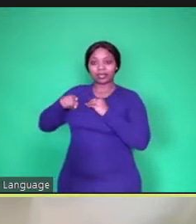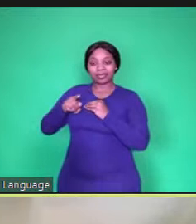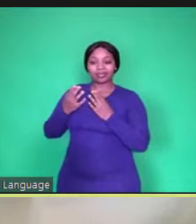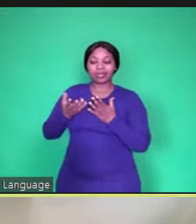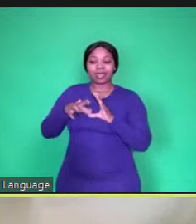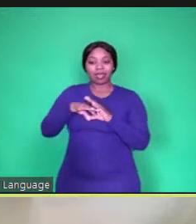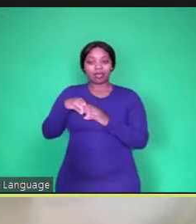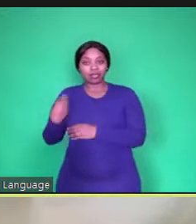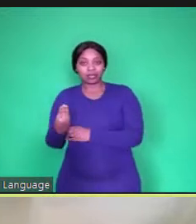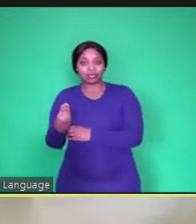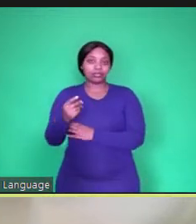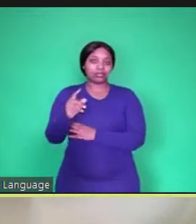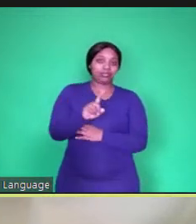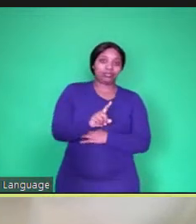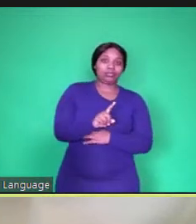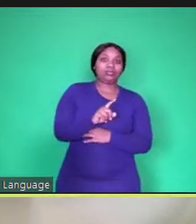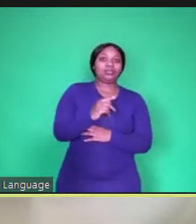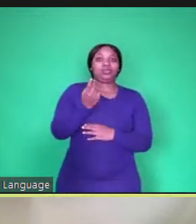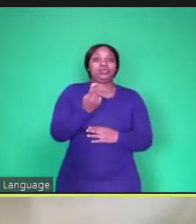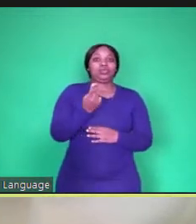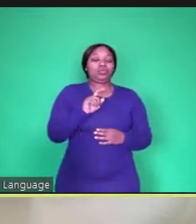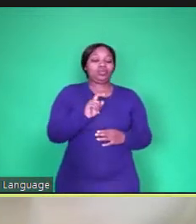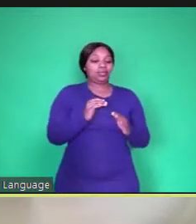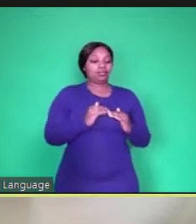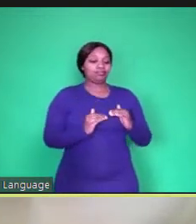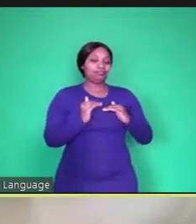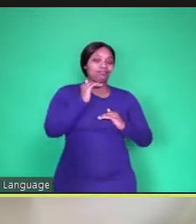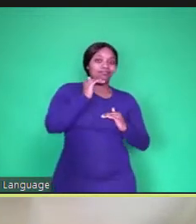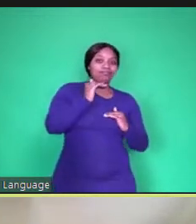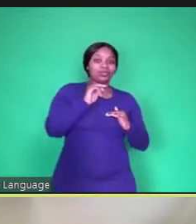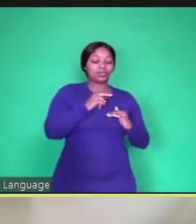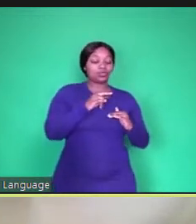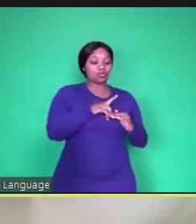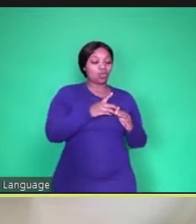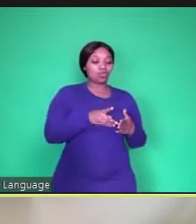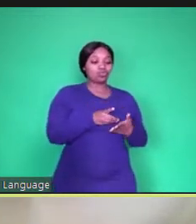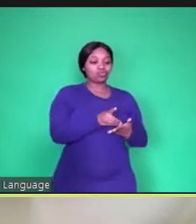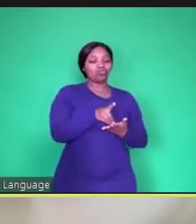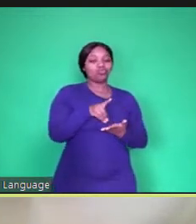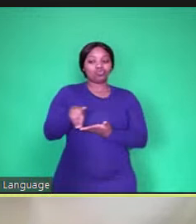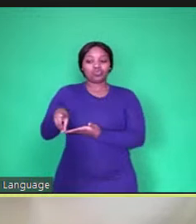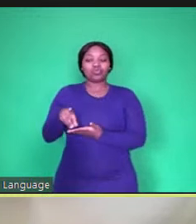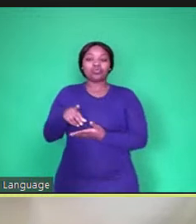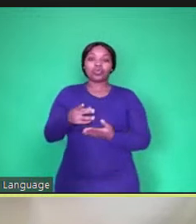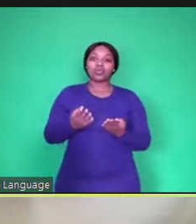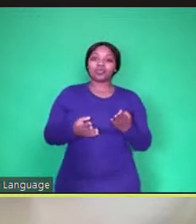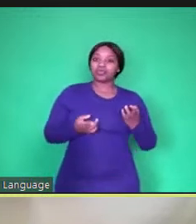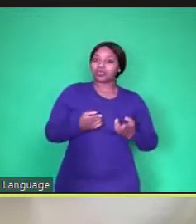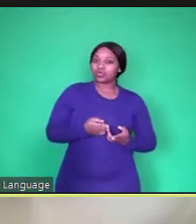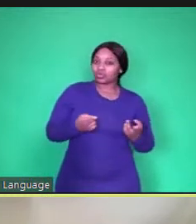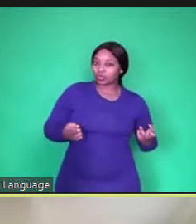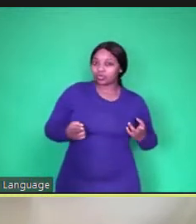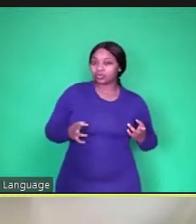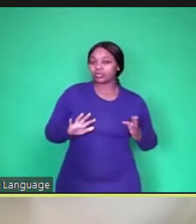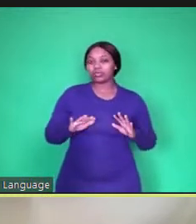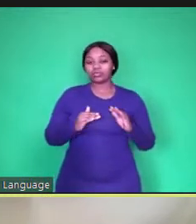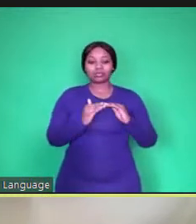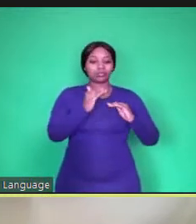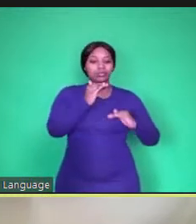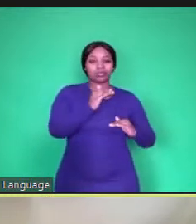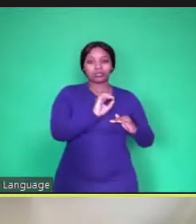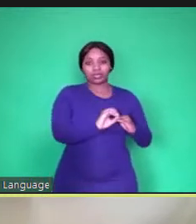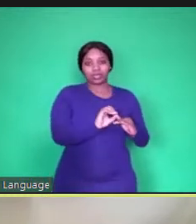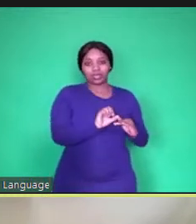again, some inequalities in terms of like distribution of resources, and again, efficiency in development of